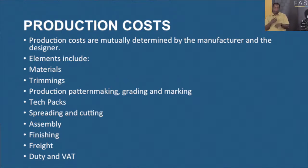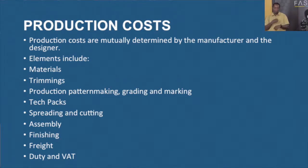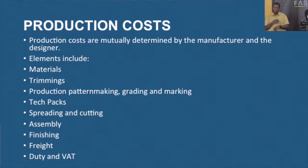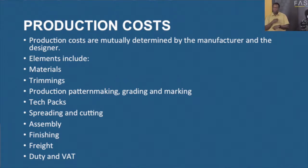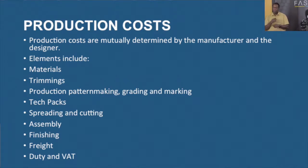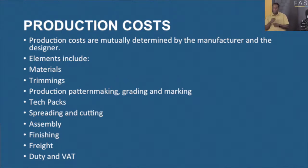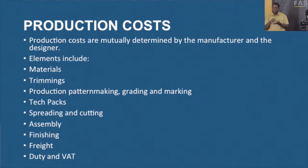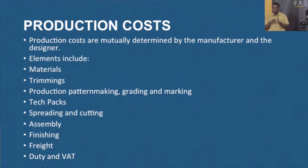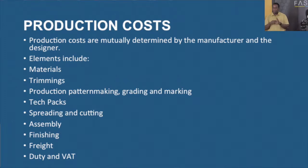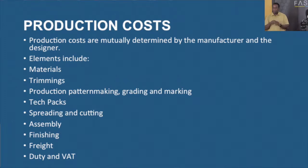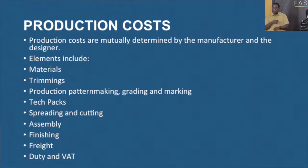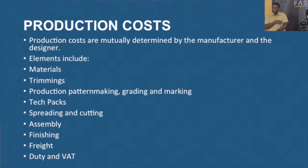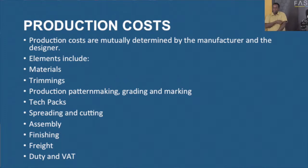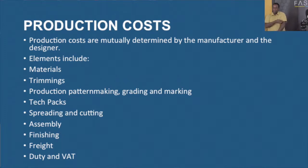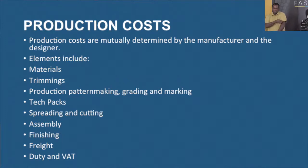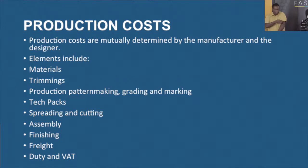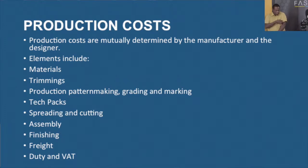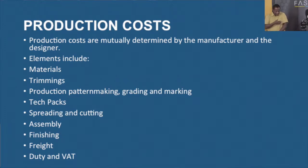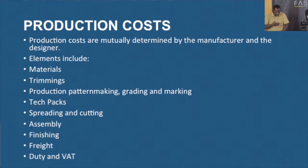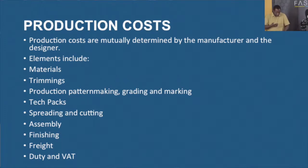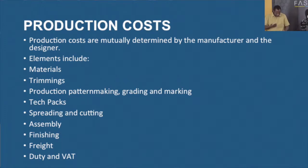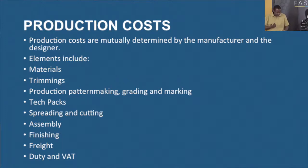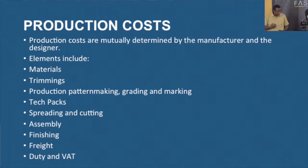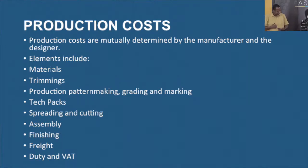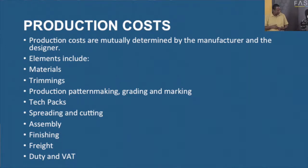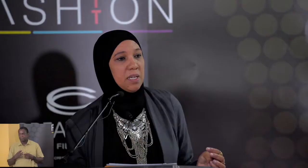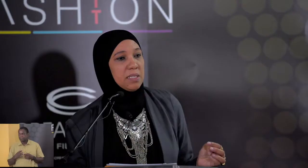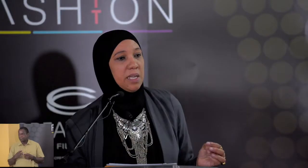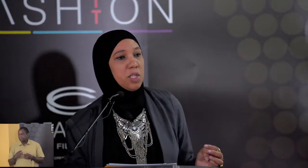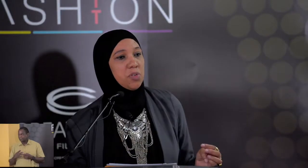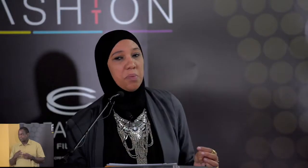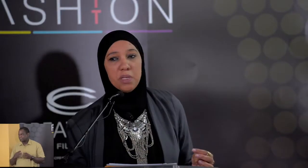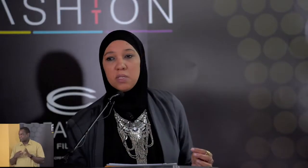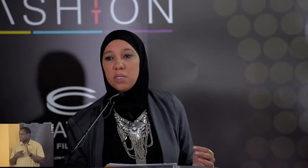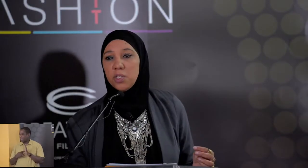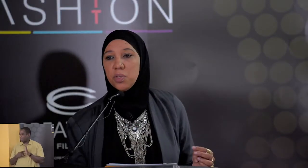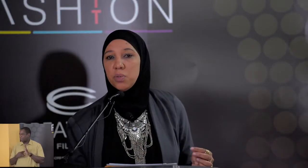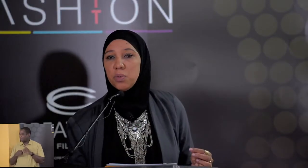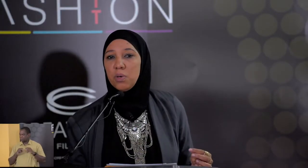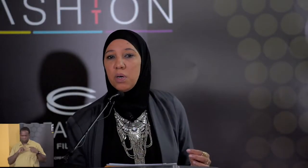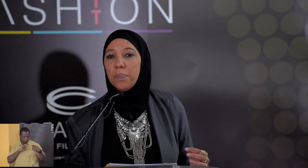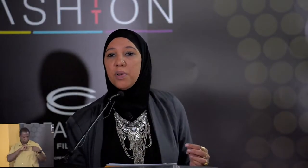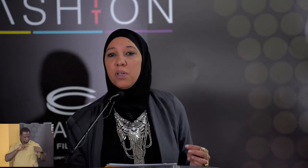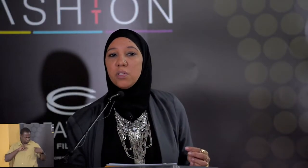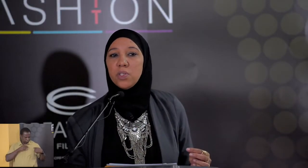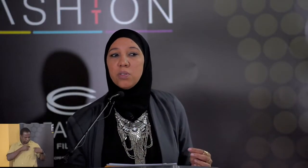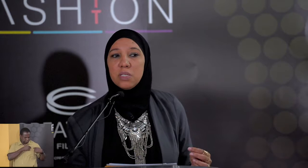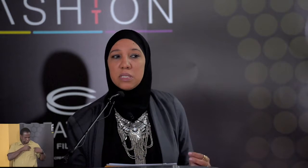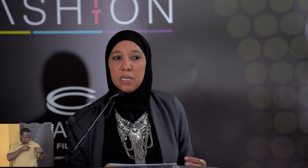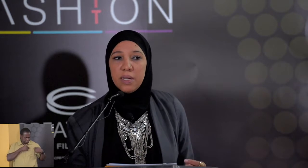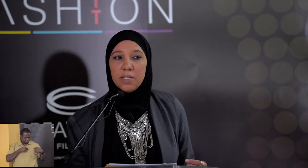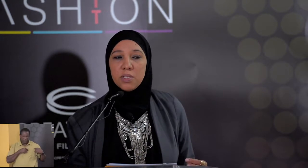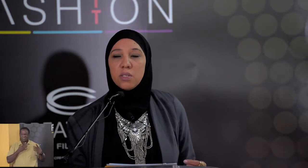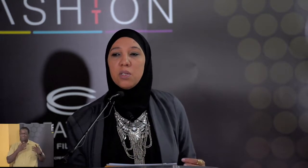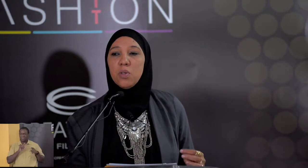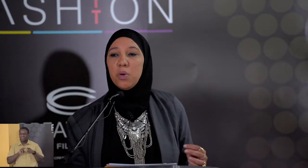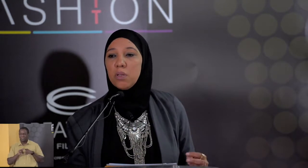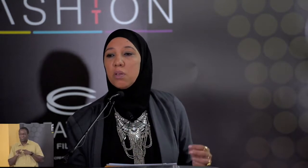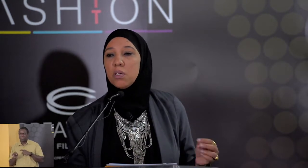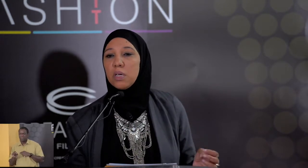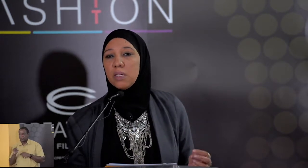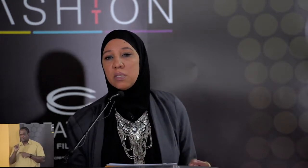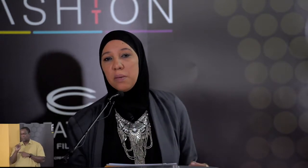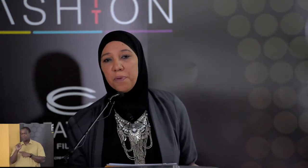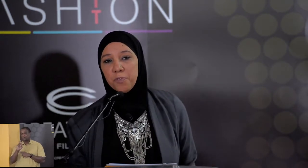here, trimmings. So if there's any trimmings that you are putting into your designs, you